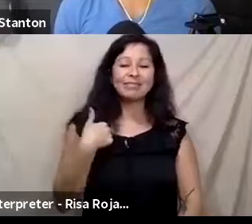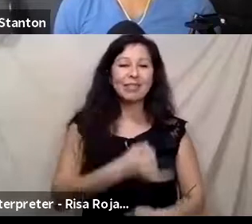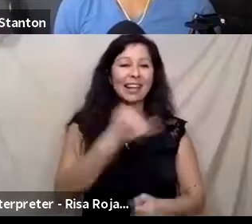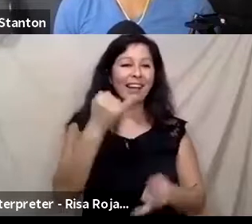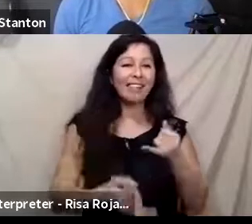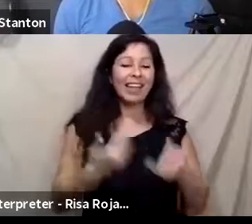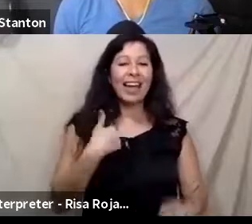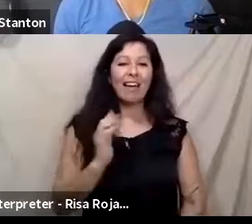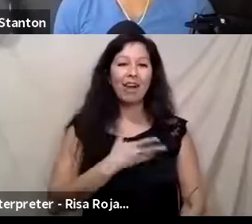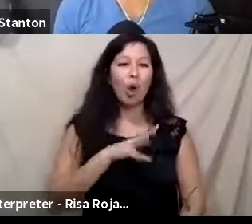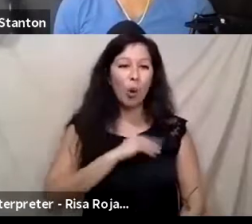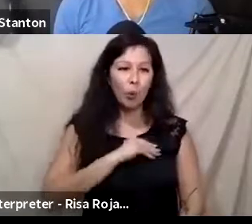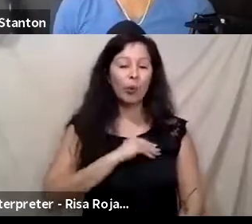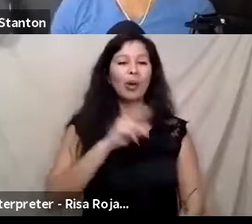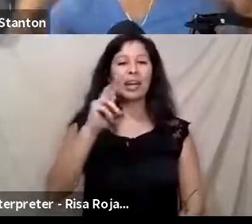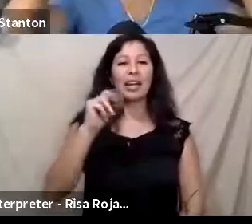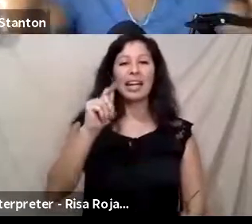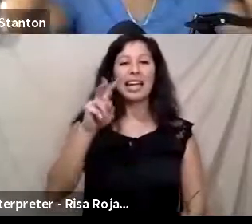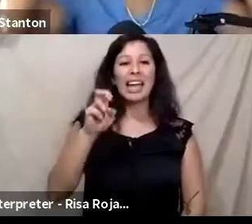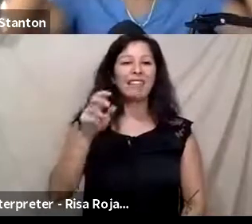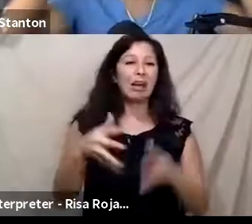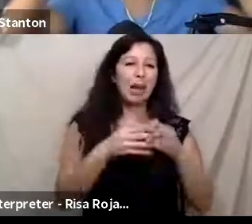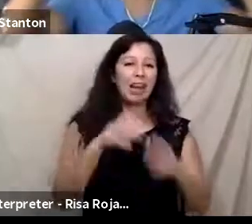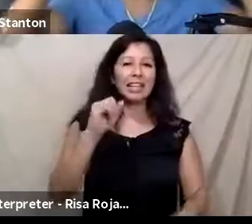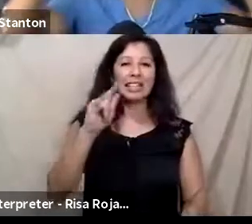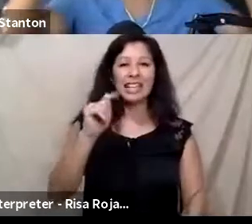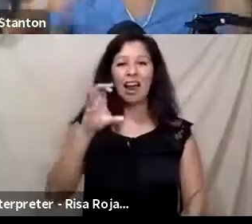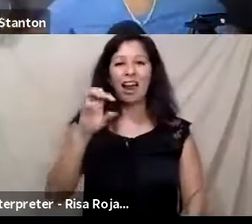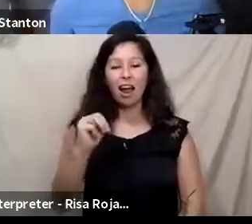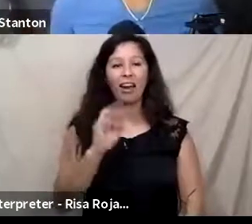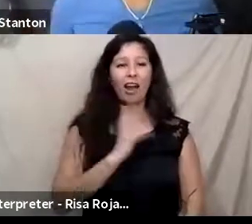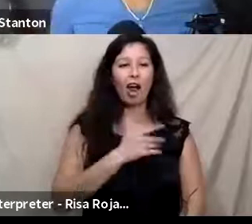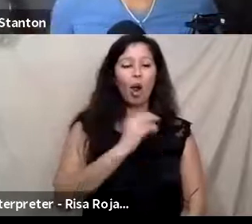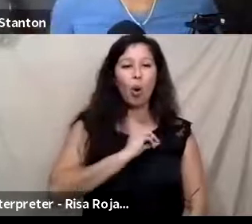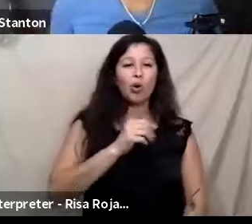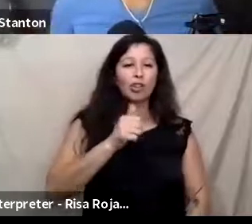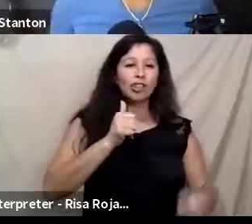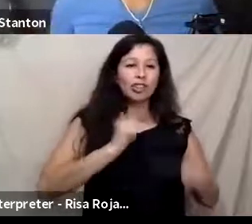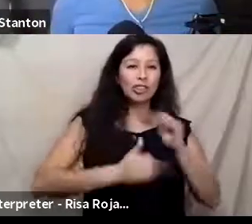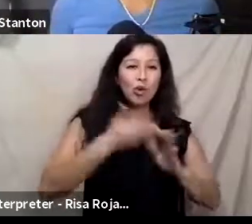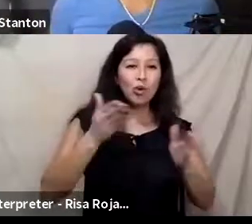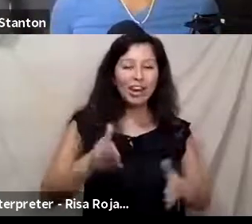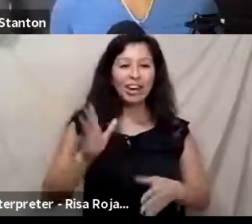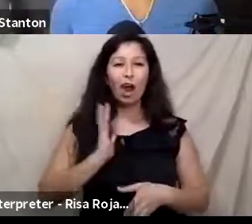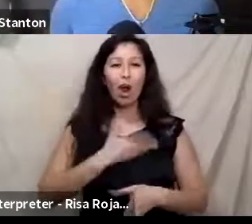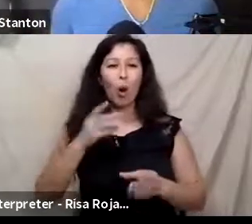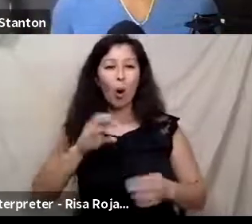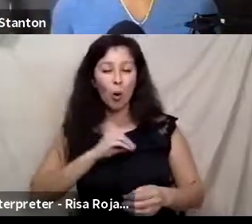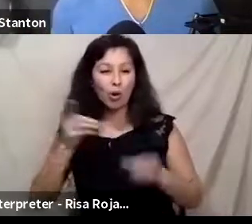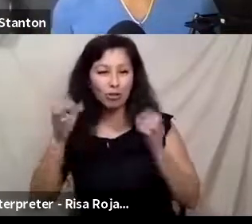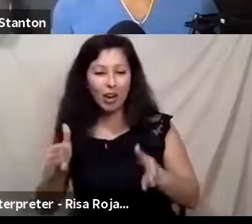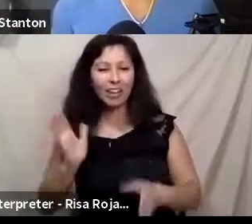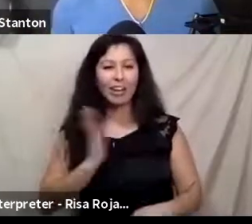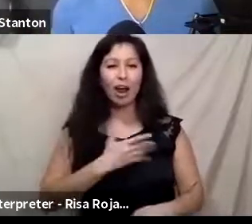have our own Native American sitcom, Native American showrunner, Native American directors, Native